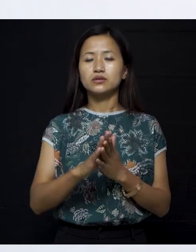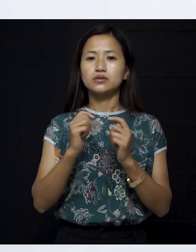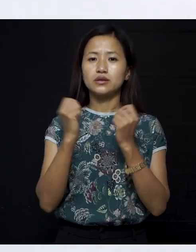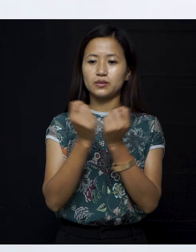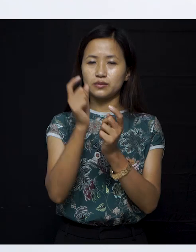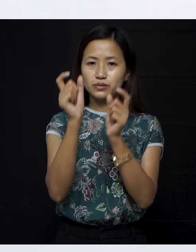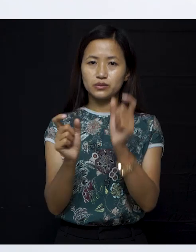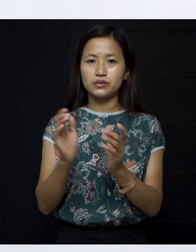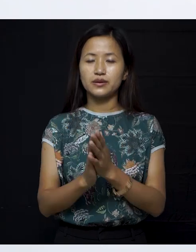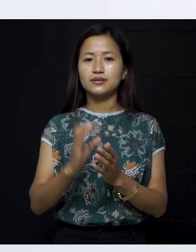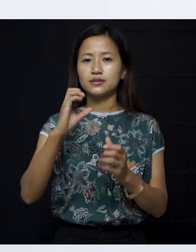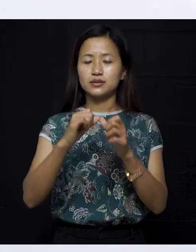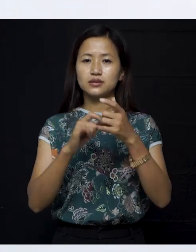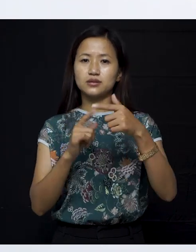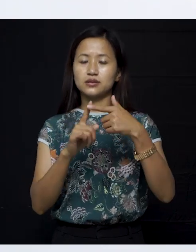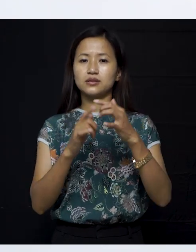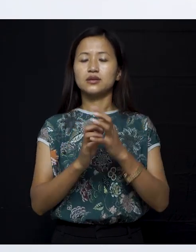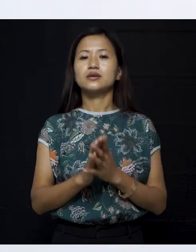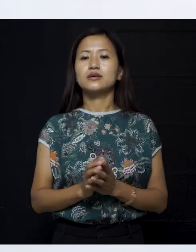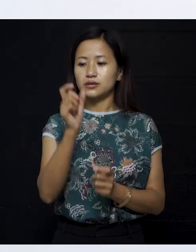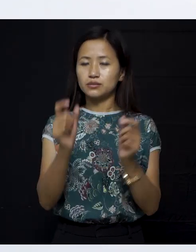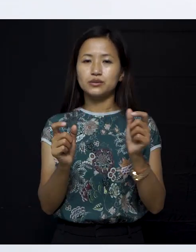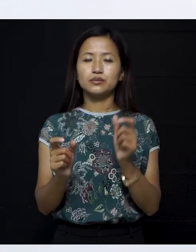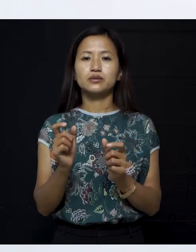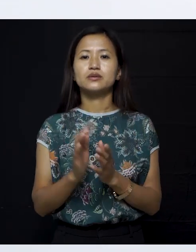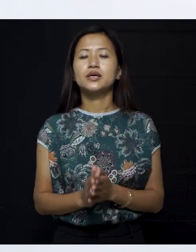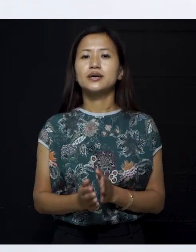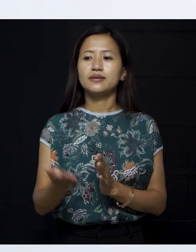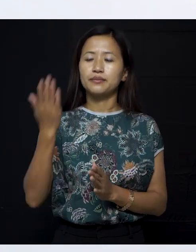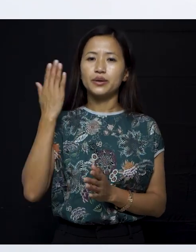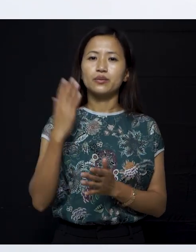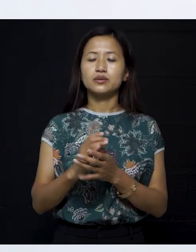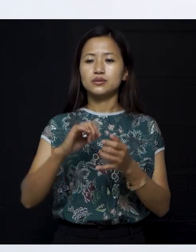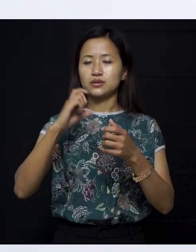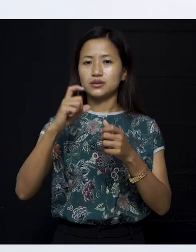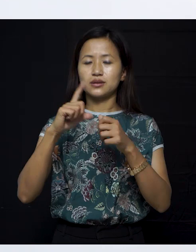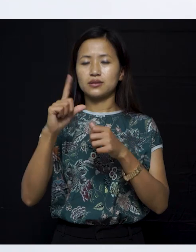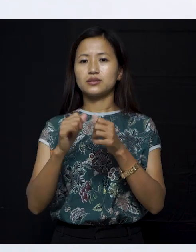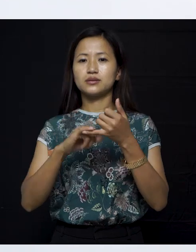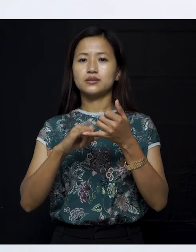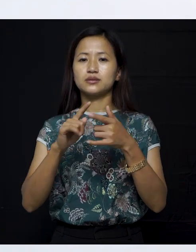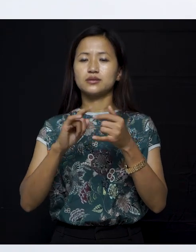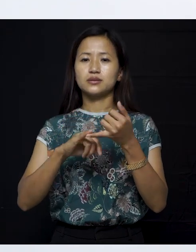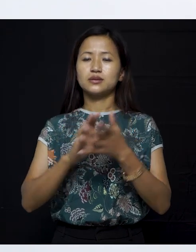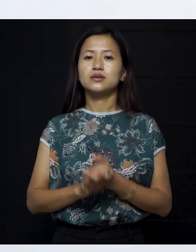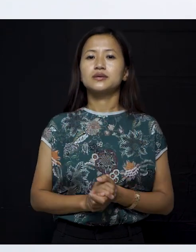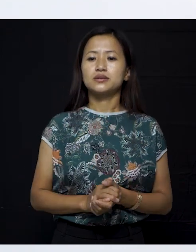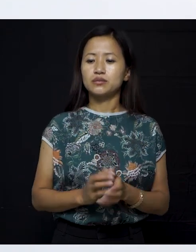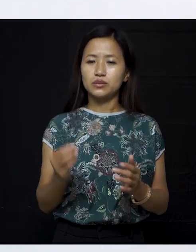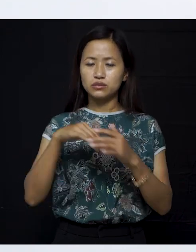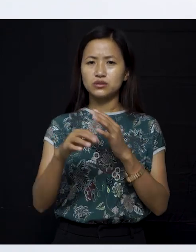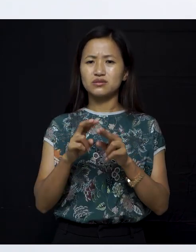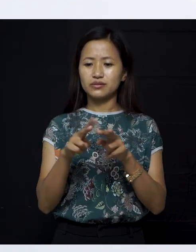the caste people, and also separate guidelines for the backward classes. So in order to bring peace among different